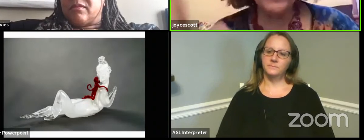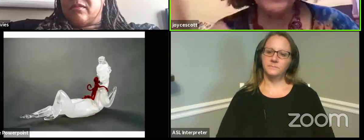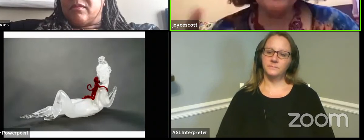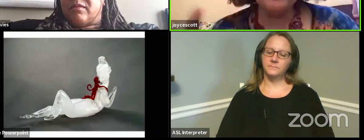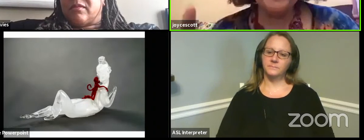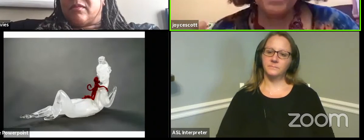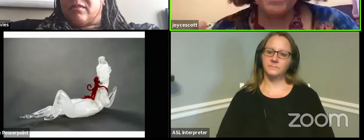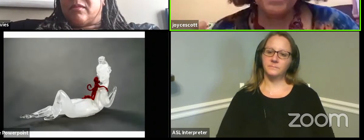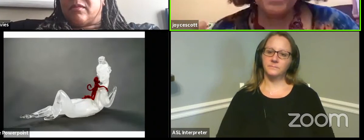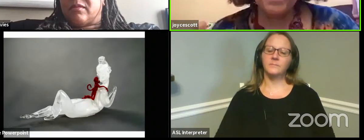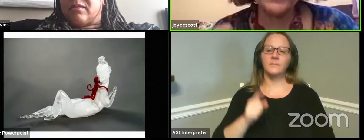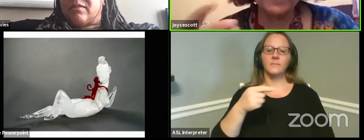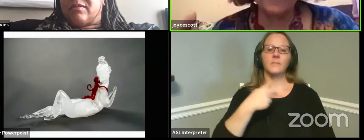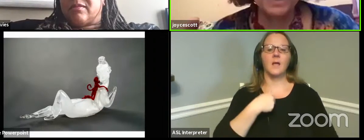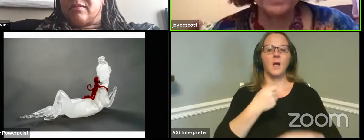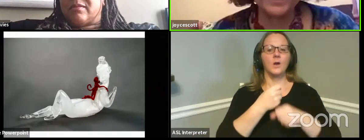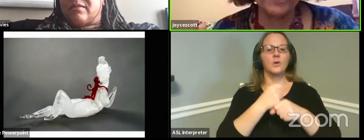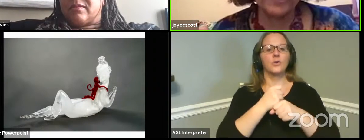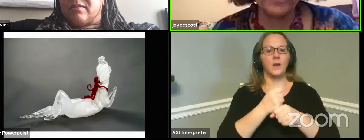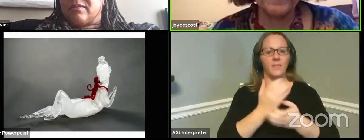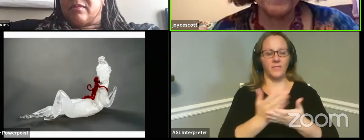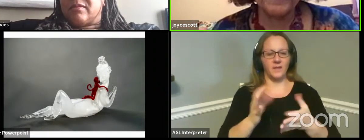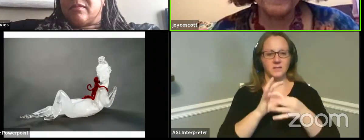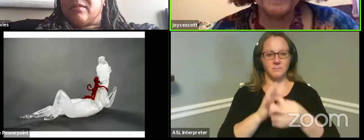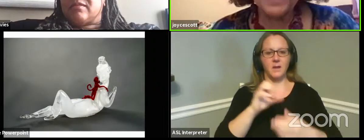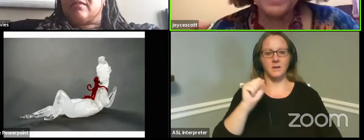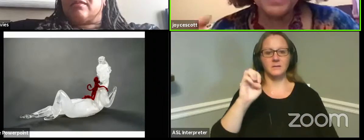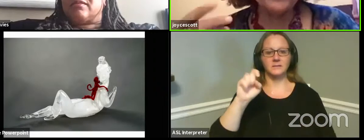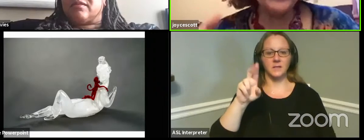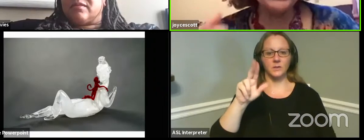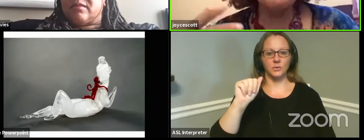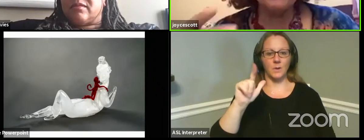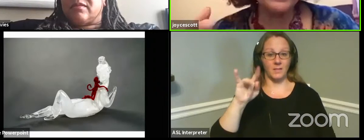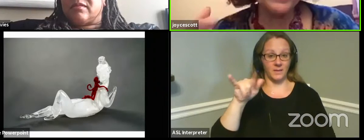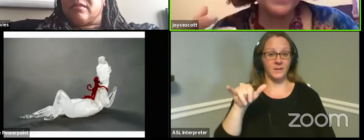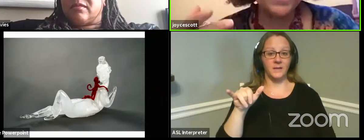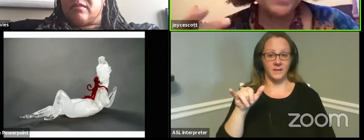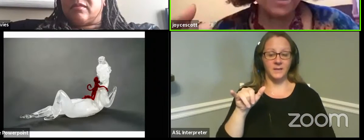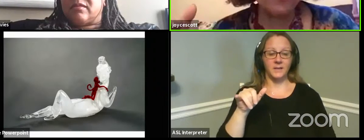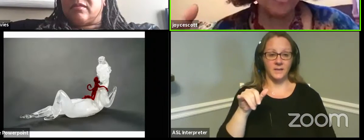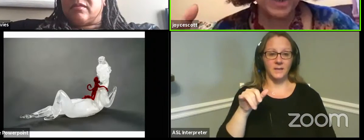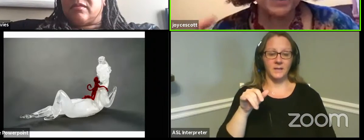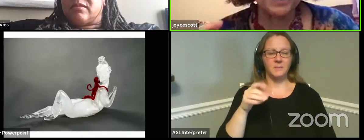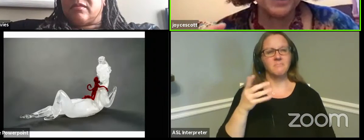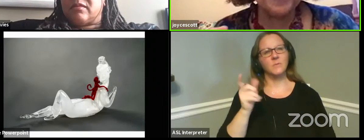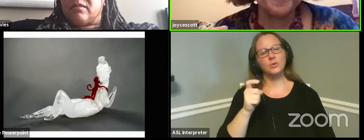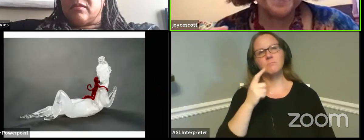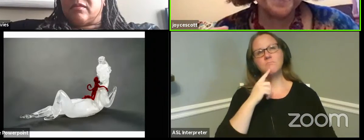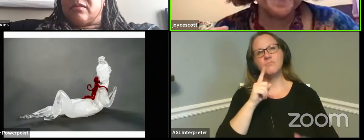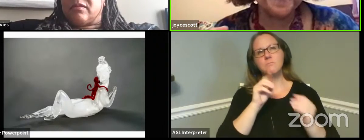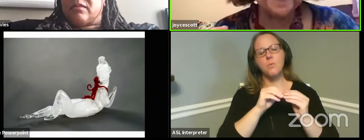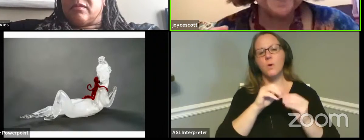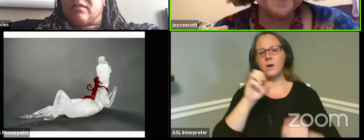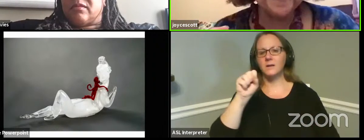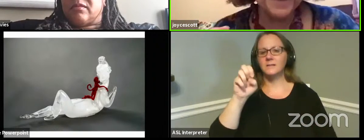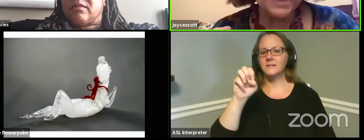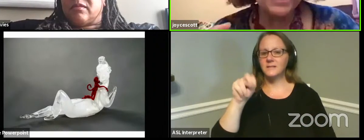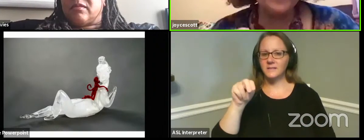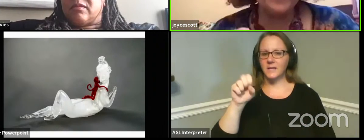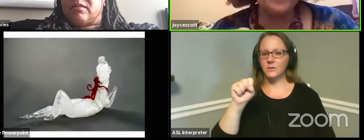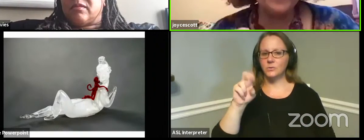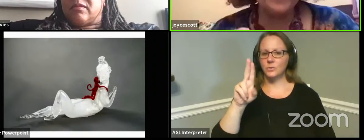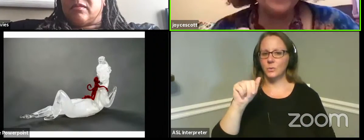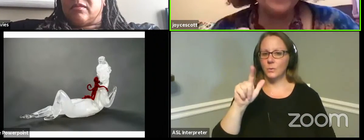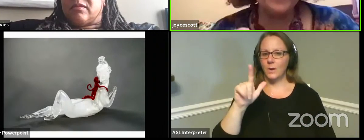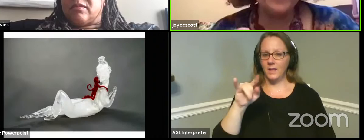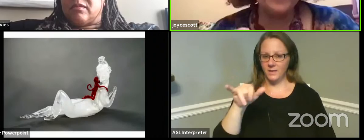I do things about sexuality too. I should really more say sensuality. This